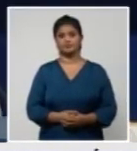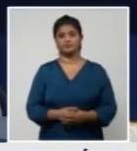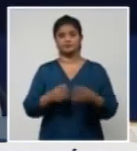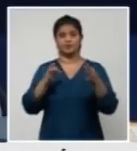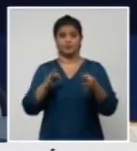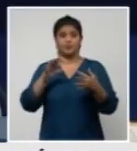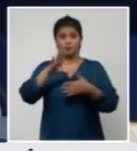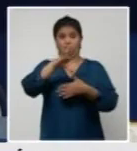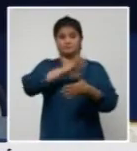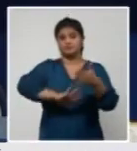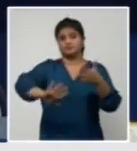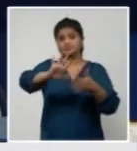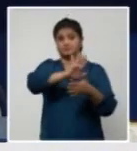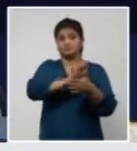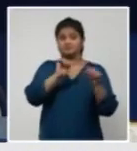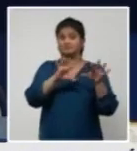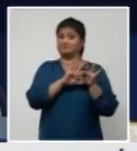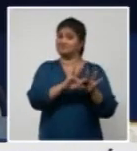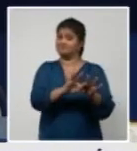reported